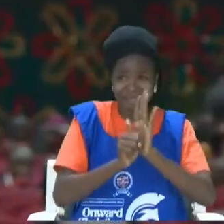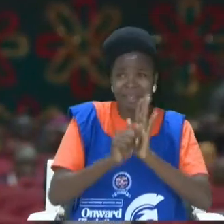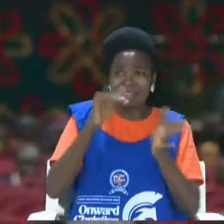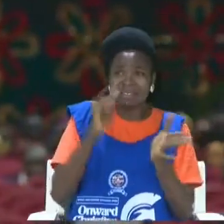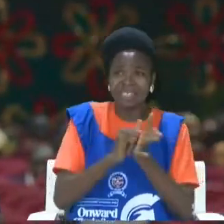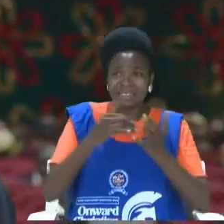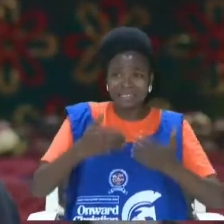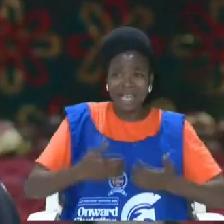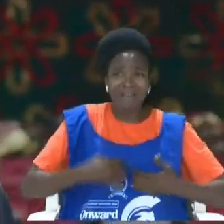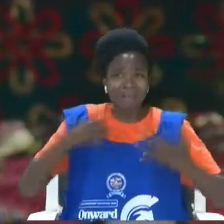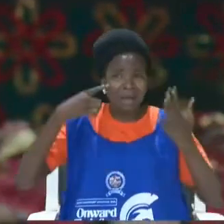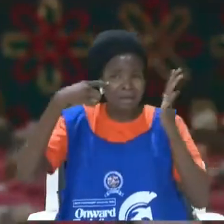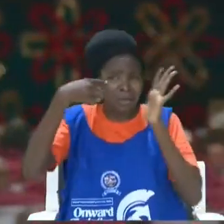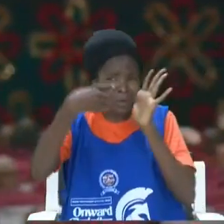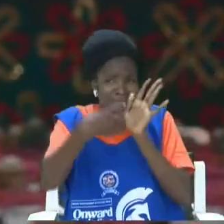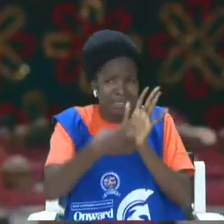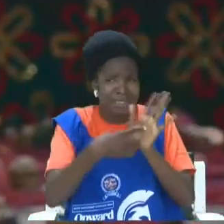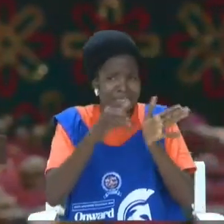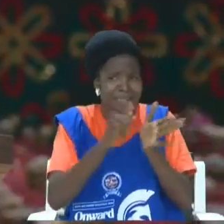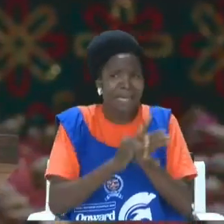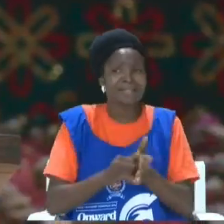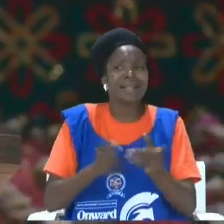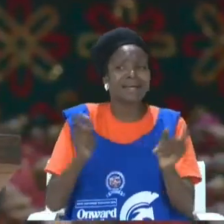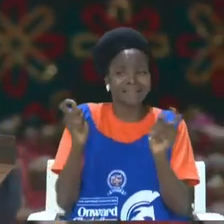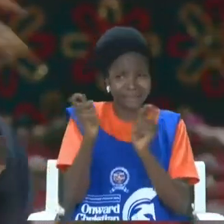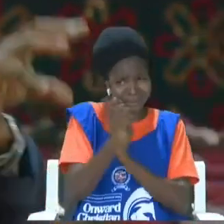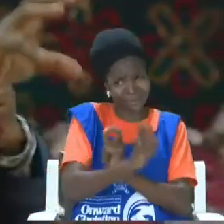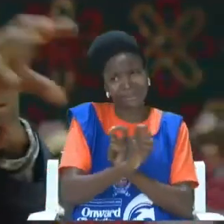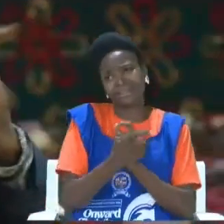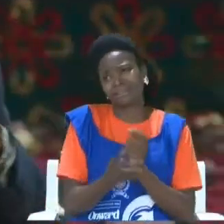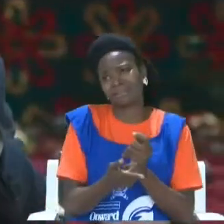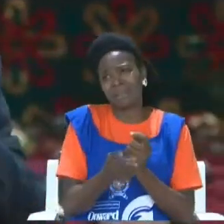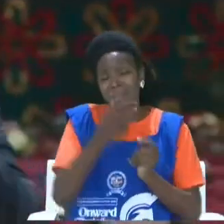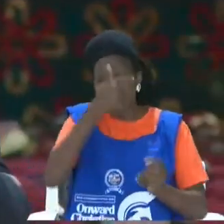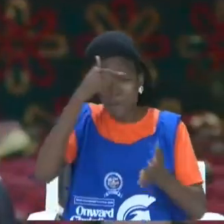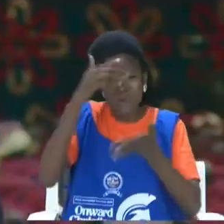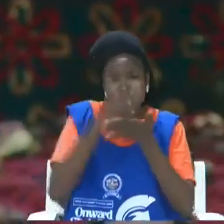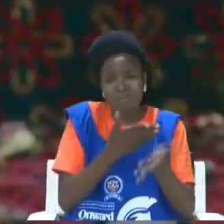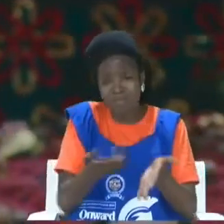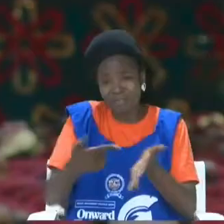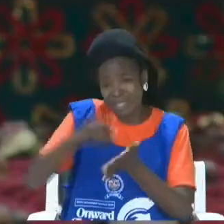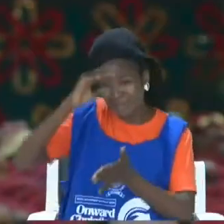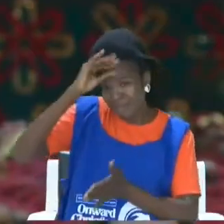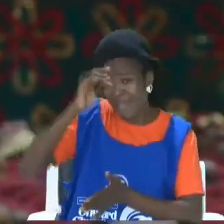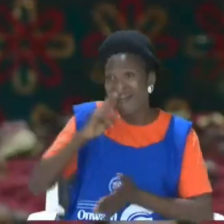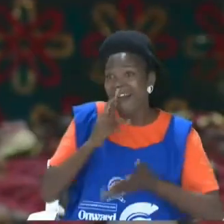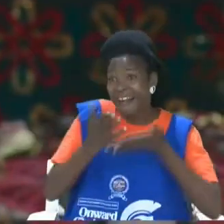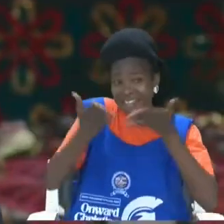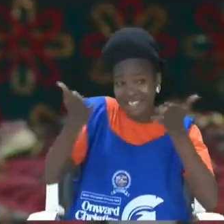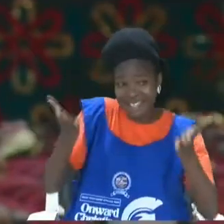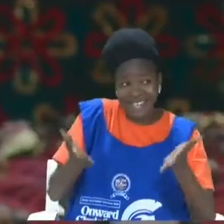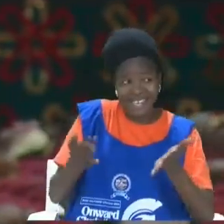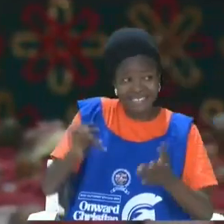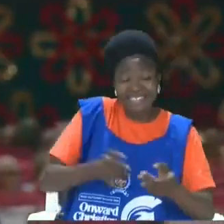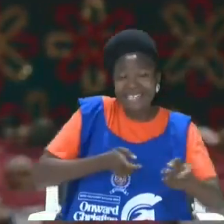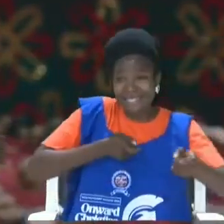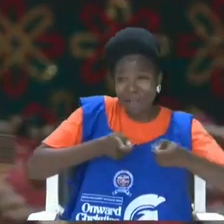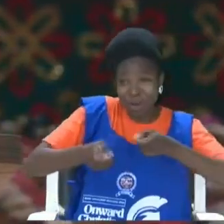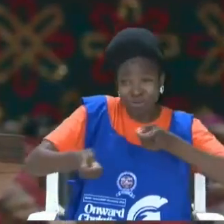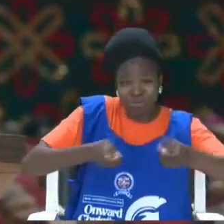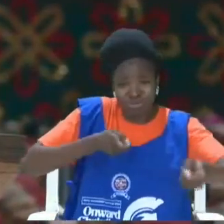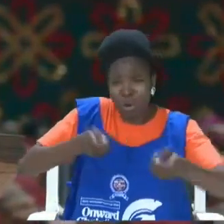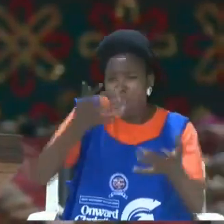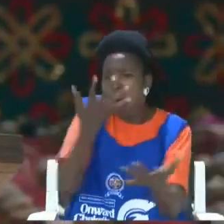have noticed a drastic fall in crime, because some of these men here, they still control